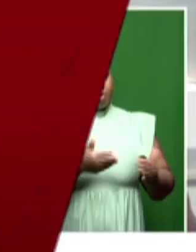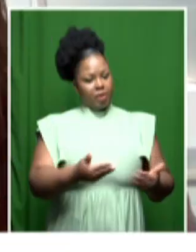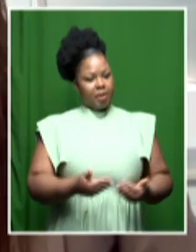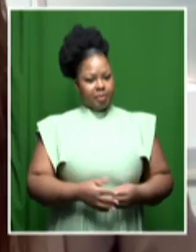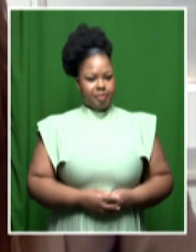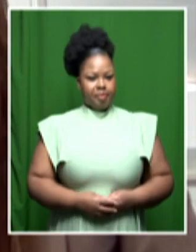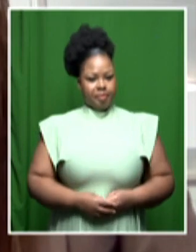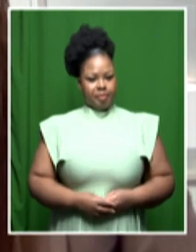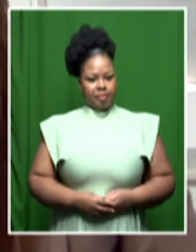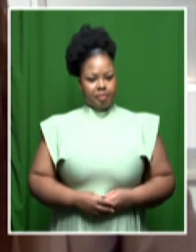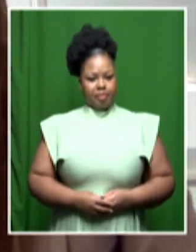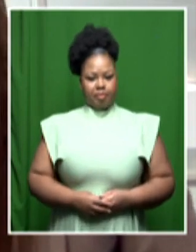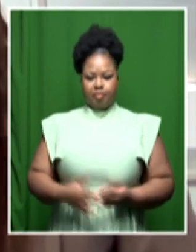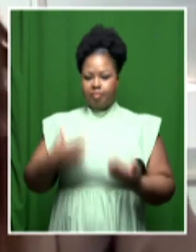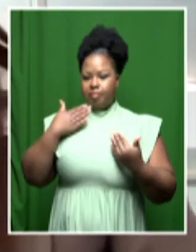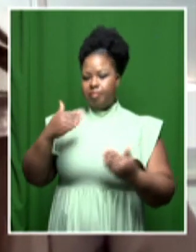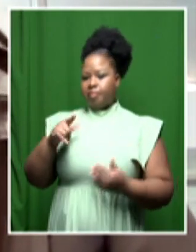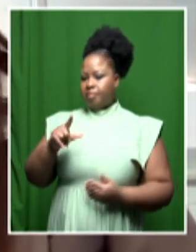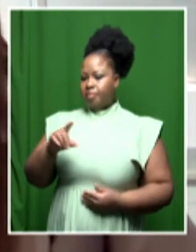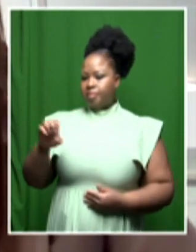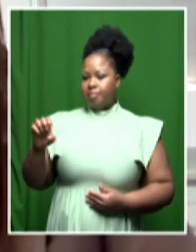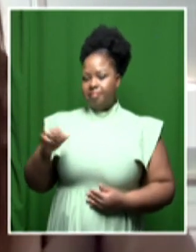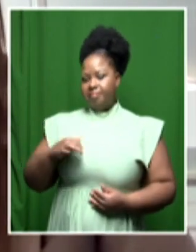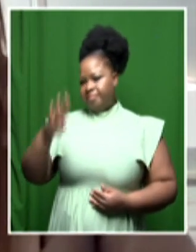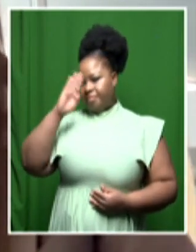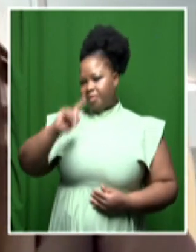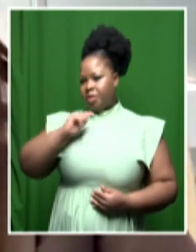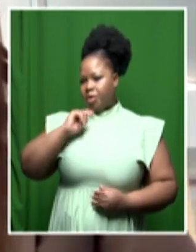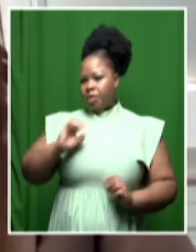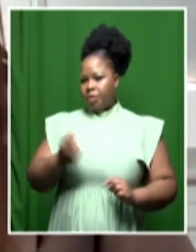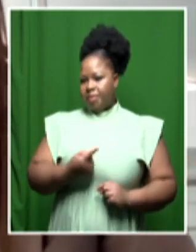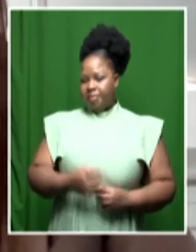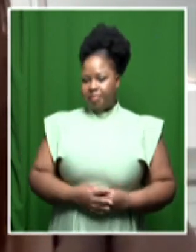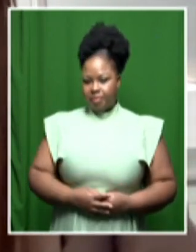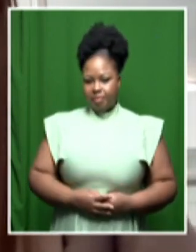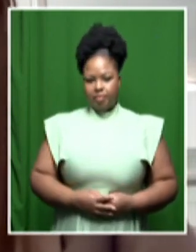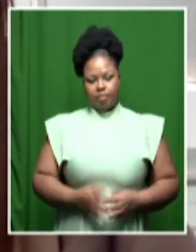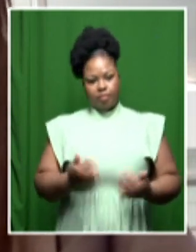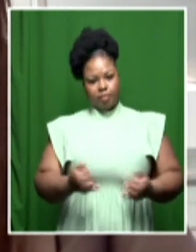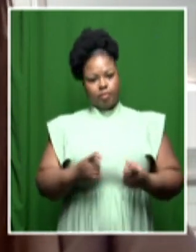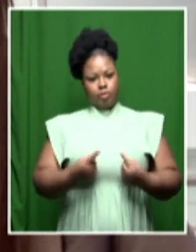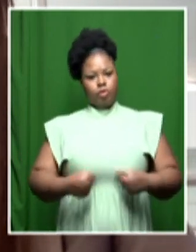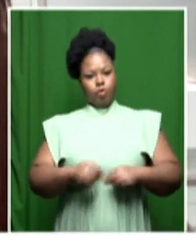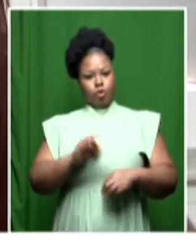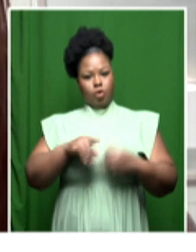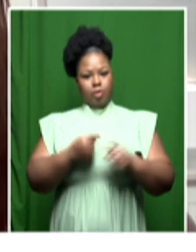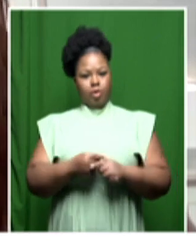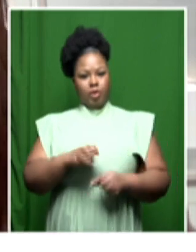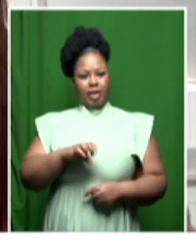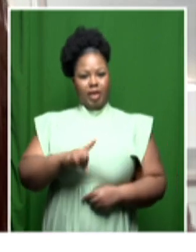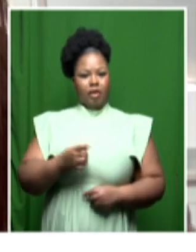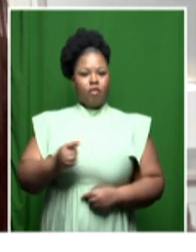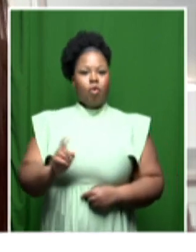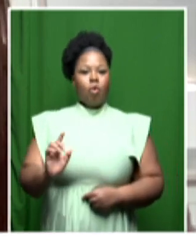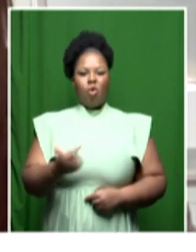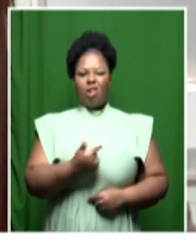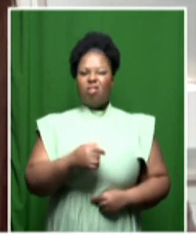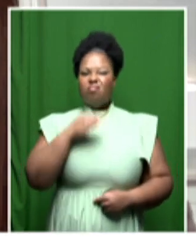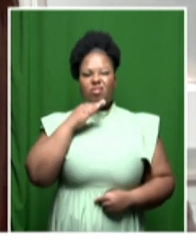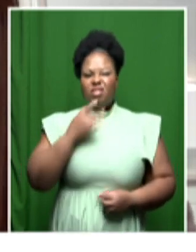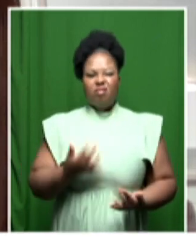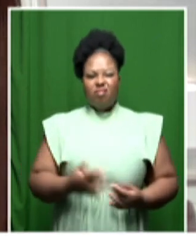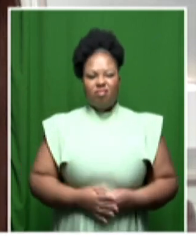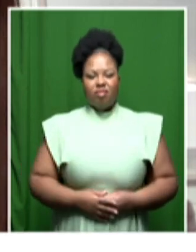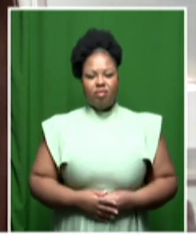Welcome. Thank you, Leanne, and good morning, listeners. All right, so we talk about EdForAll. What is this all about?